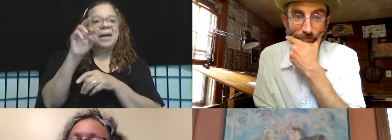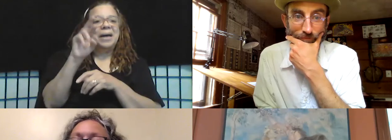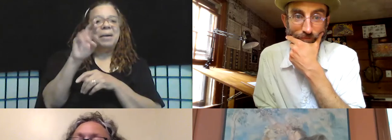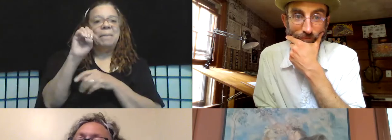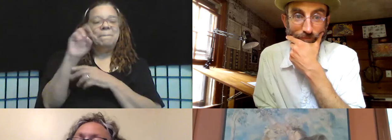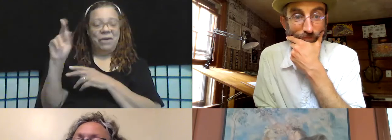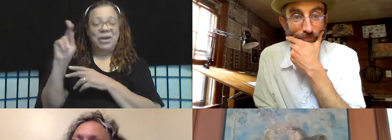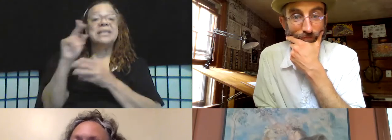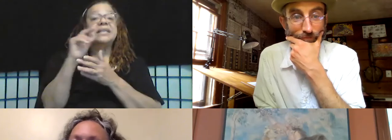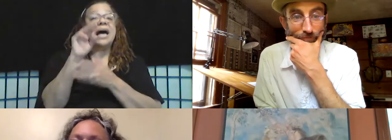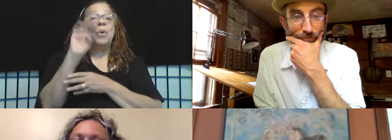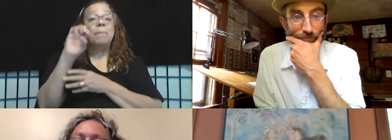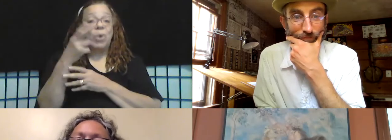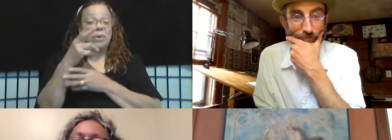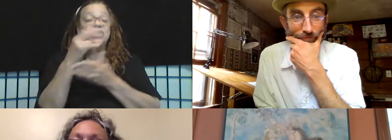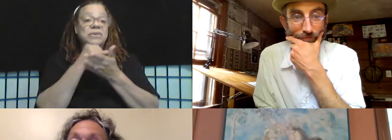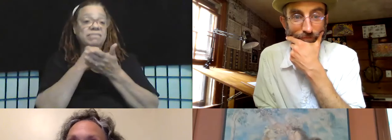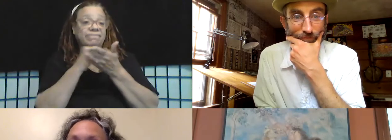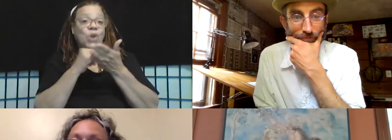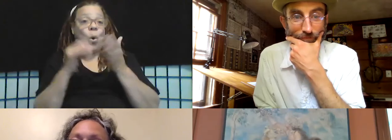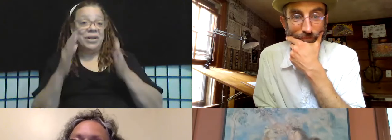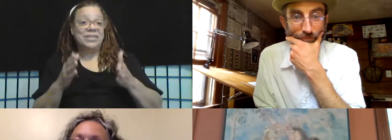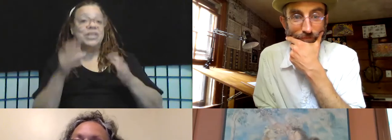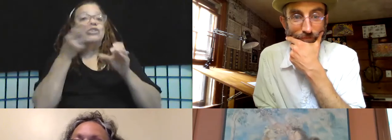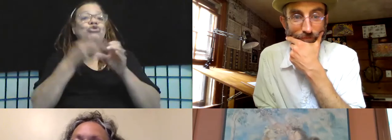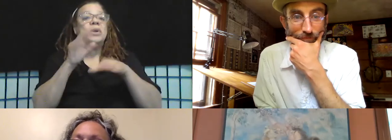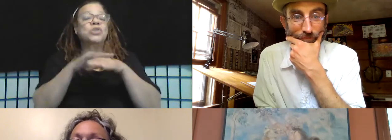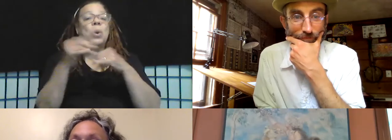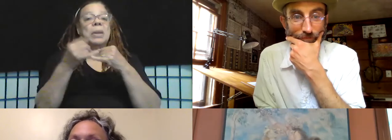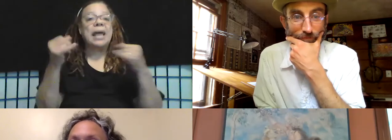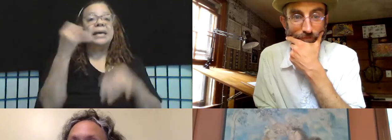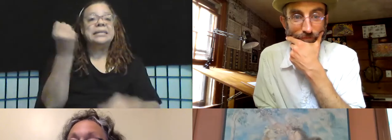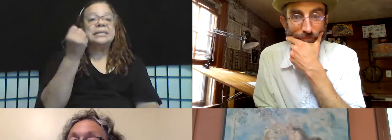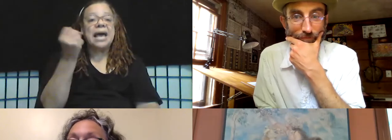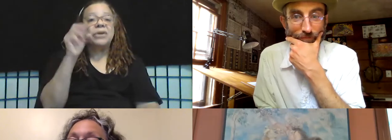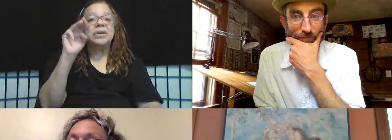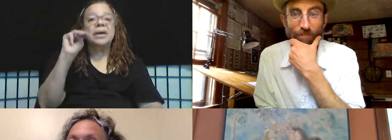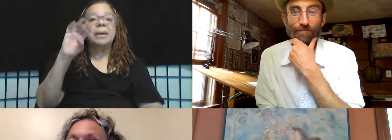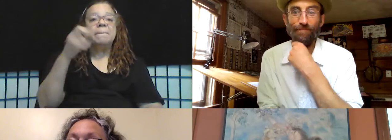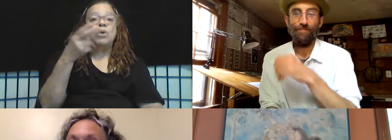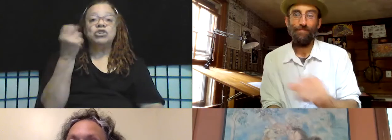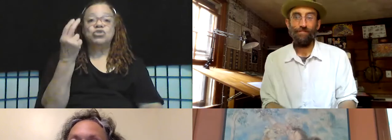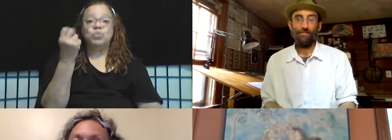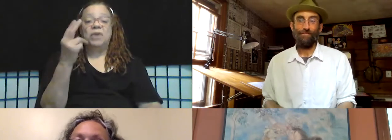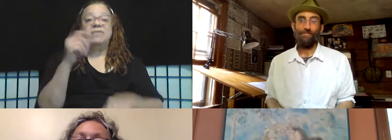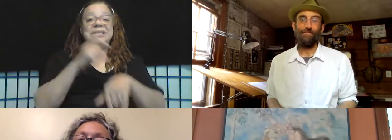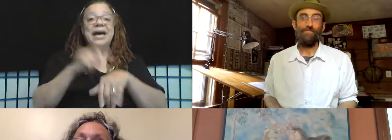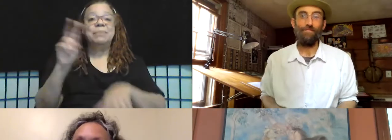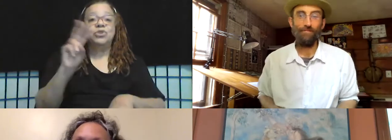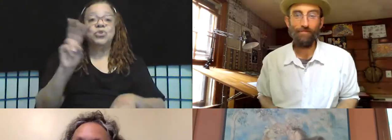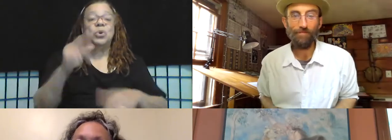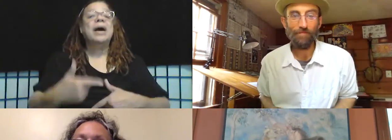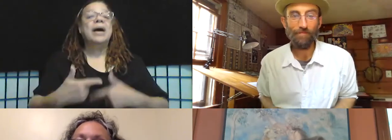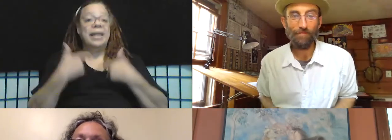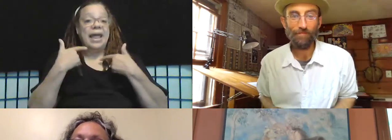author. Register through Eventbrite to join us online Saturday, March 12th at 2 p.m. for his live reading and Q&A. There